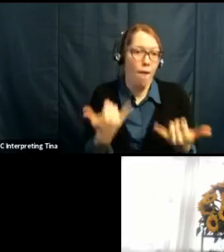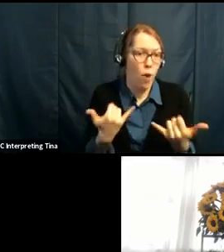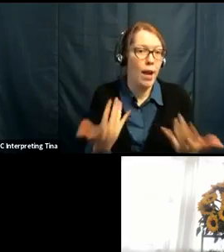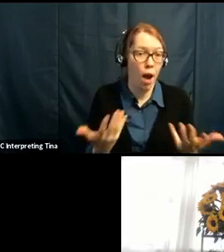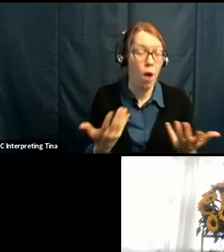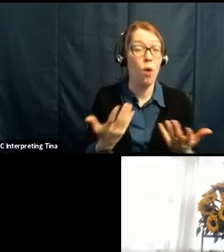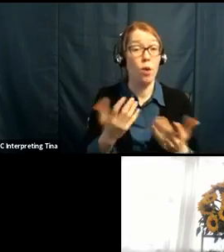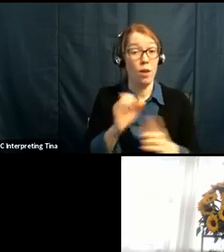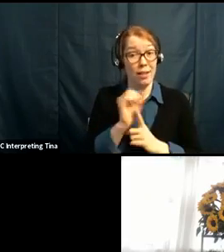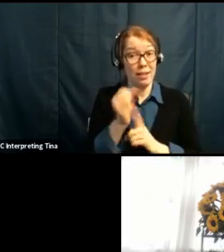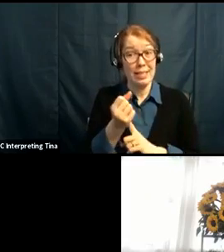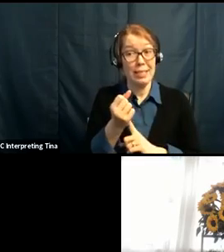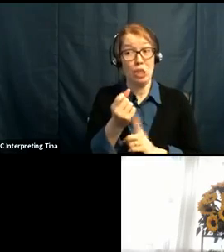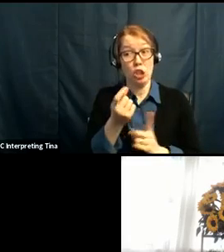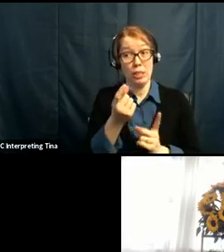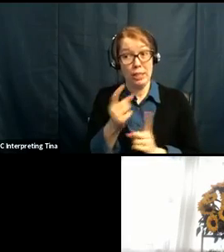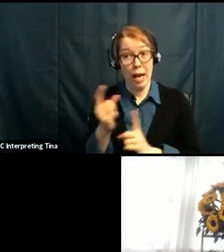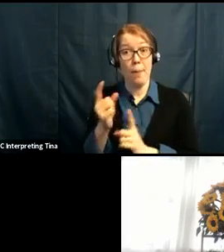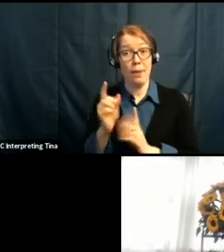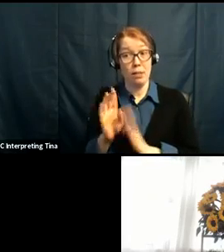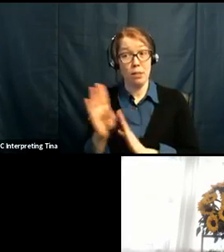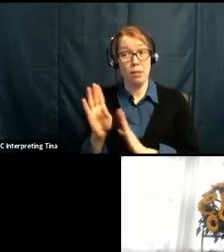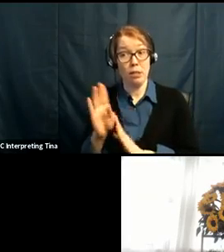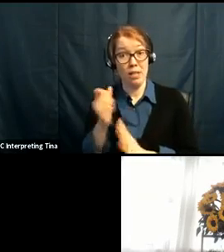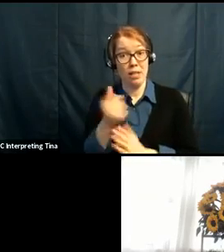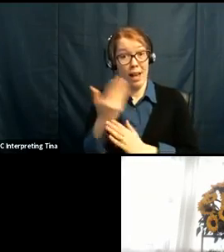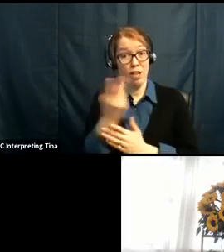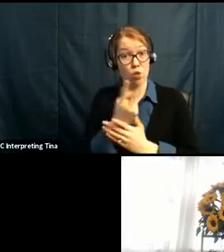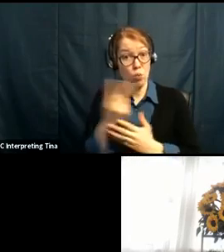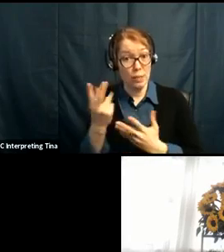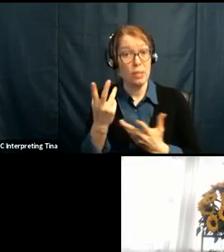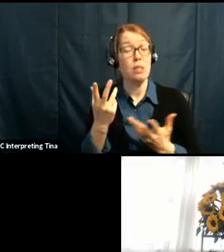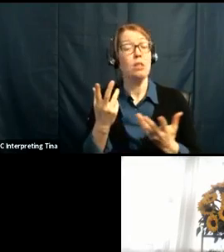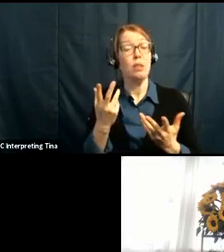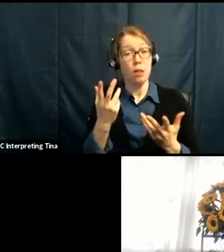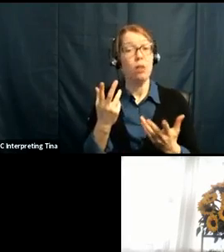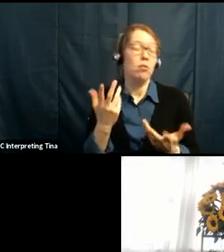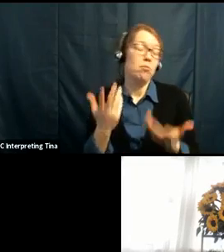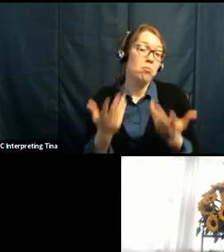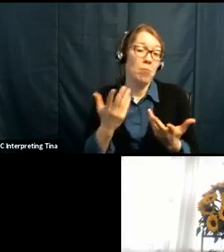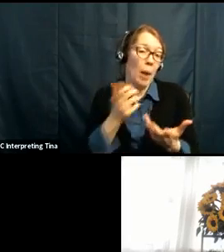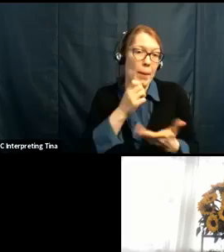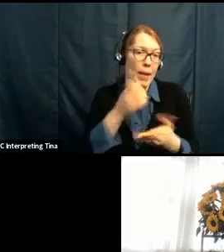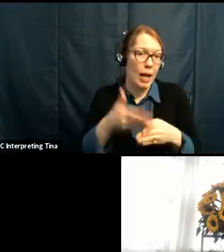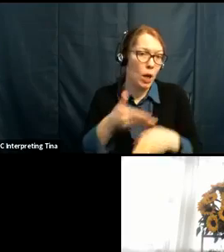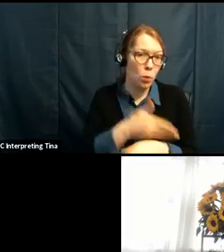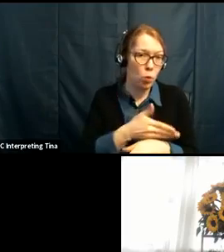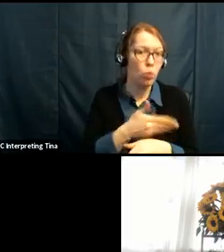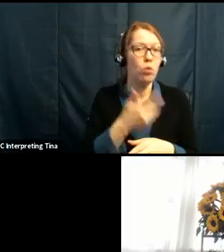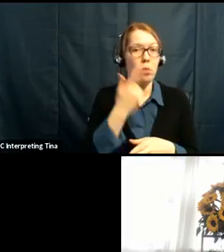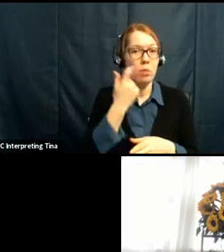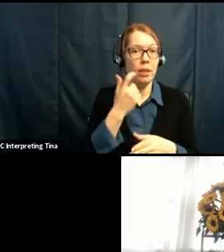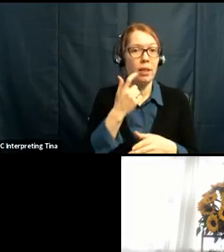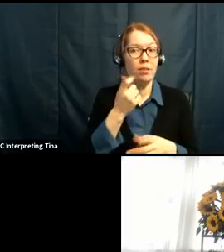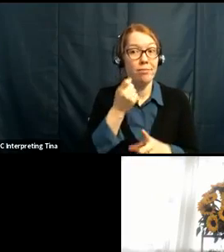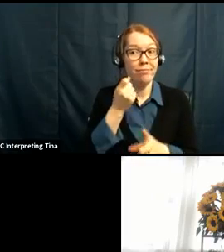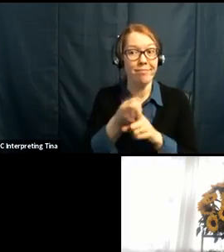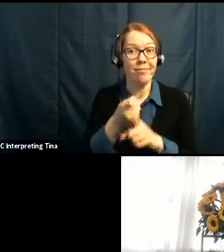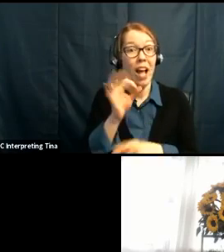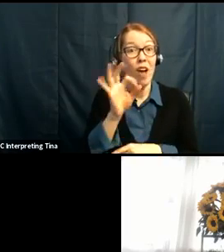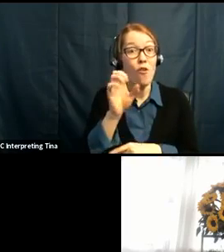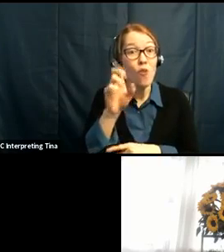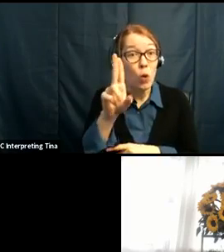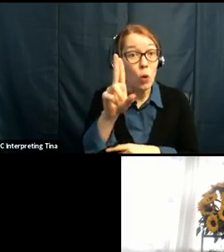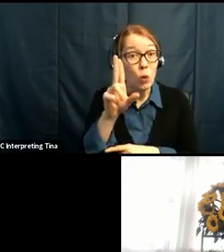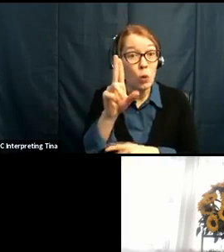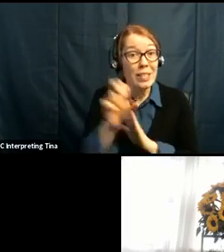that we're going to see probably as we go in the next couple of weeks, they're going to not really improve because we're going to get into flu season and we're